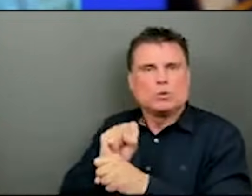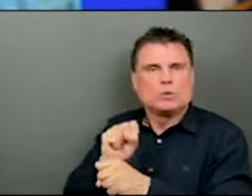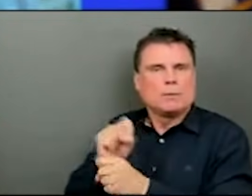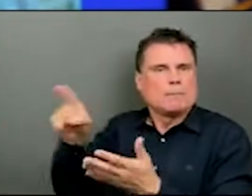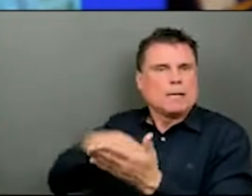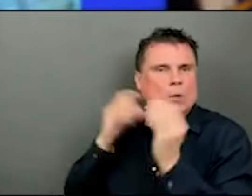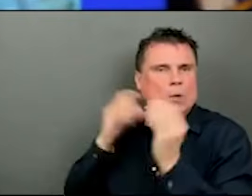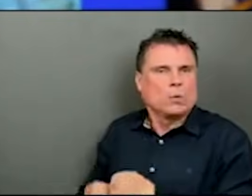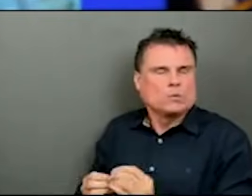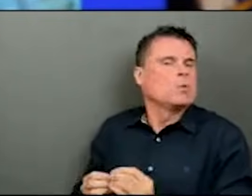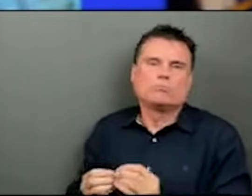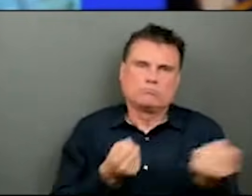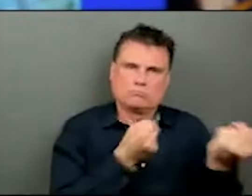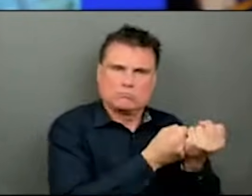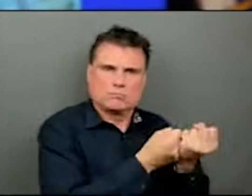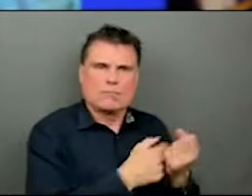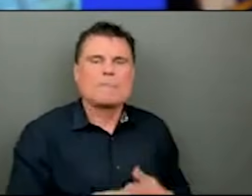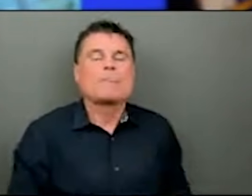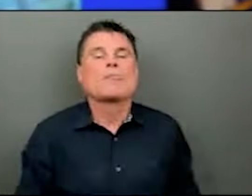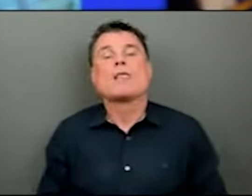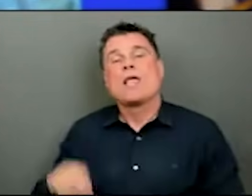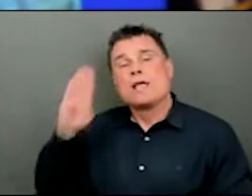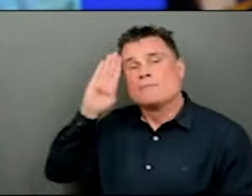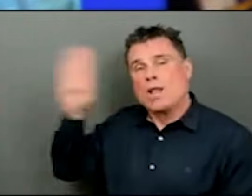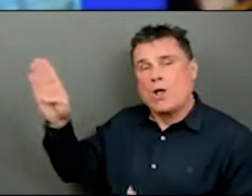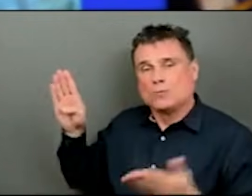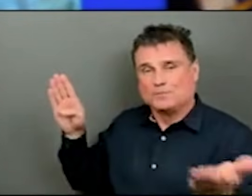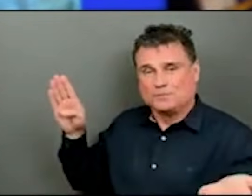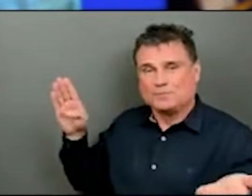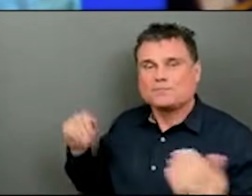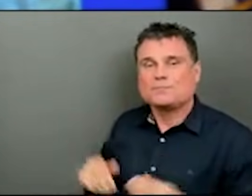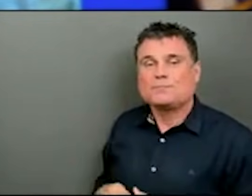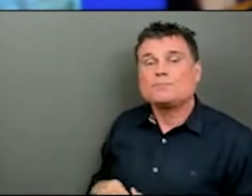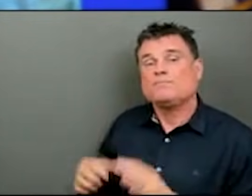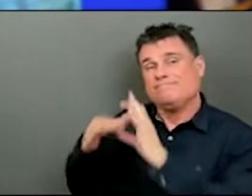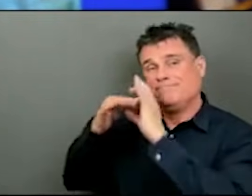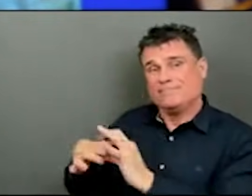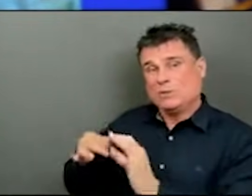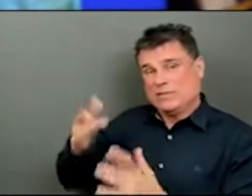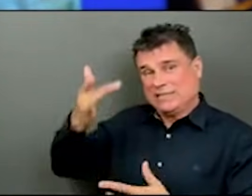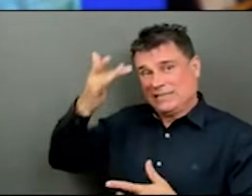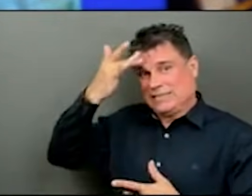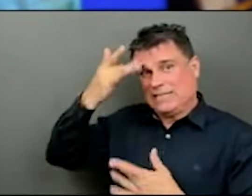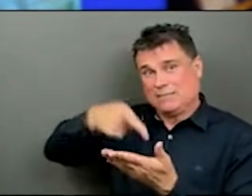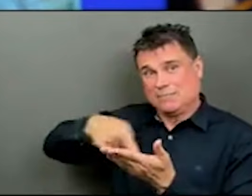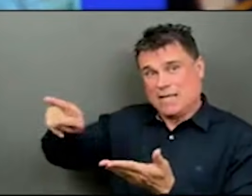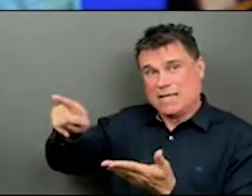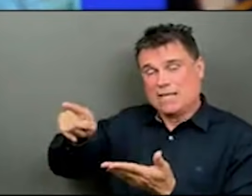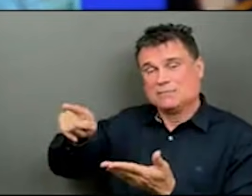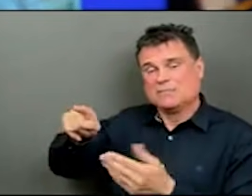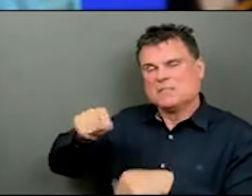Hi there, Premier. Regarding the sick time, it's just not taking time off when sick that employers are running into